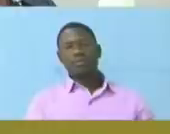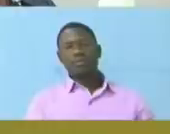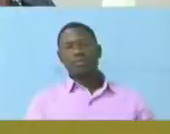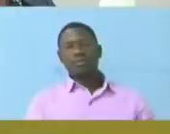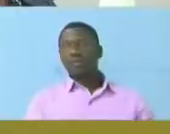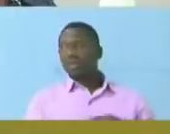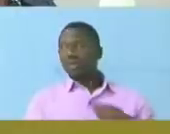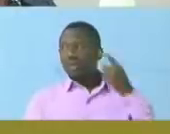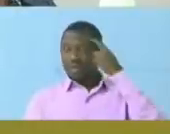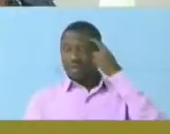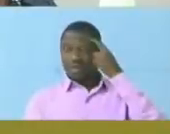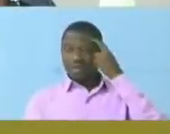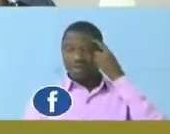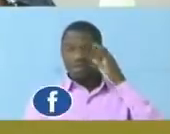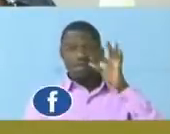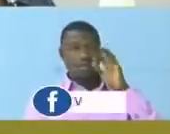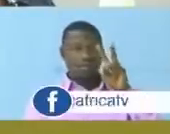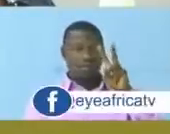is frozen.